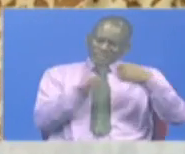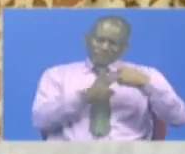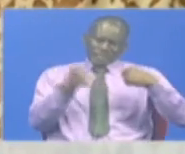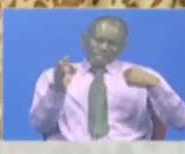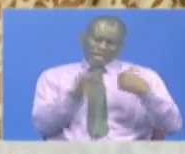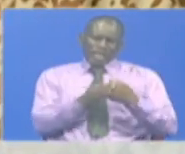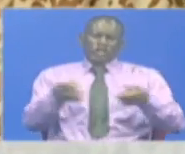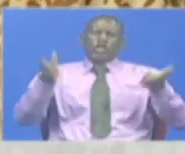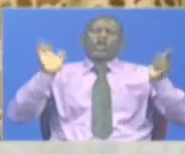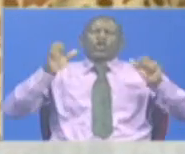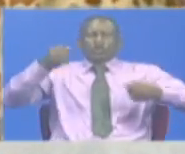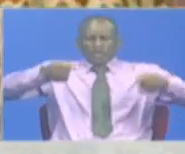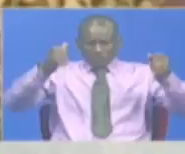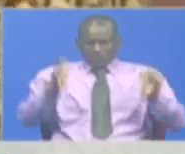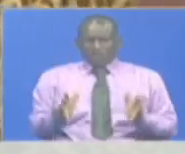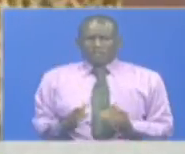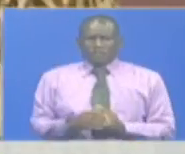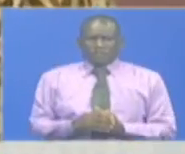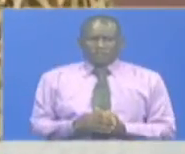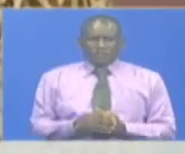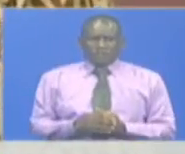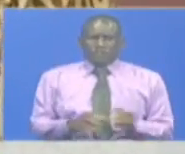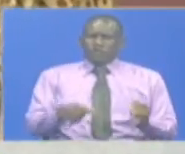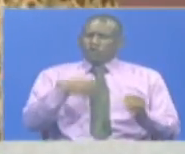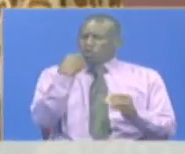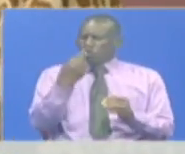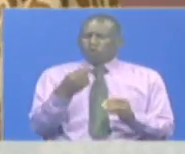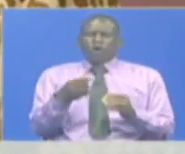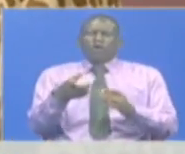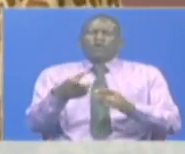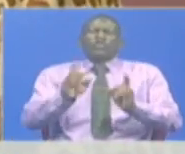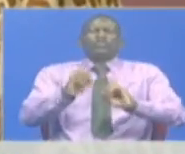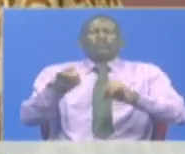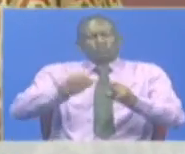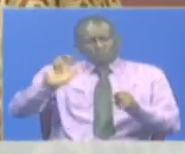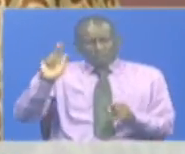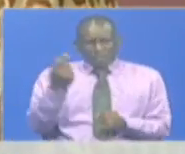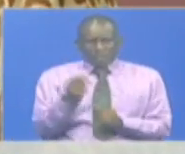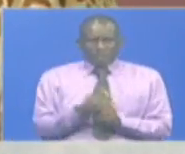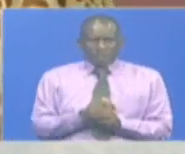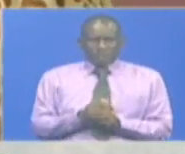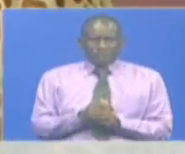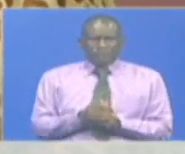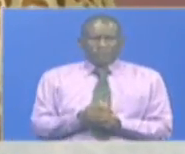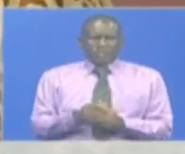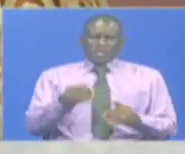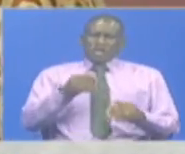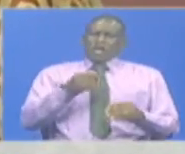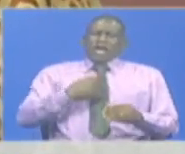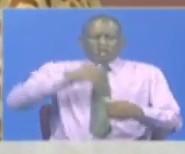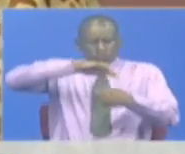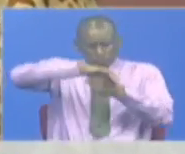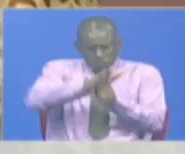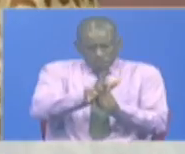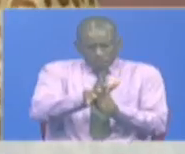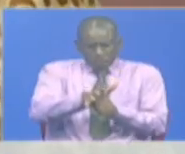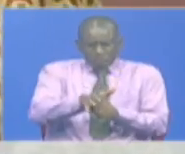truck drivers who are foreign nationals tested positive for